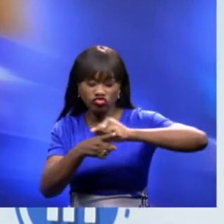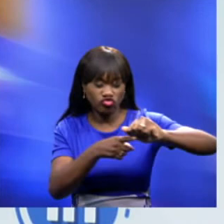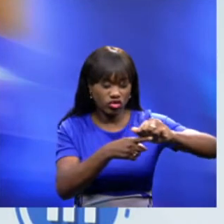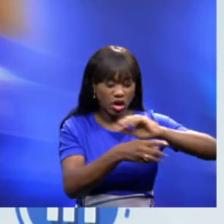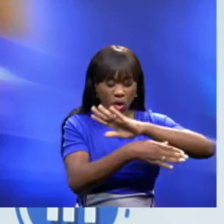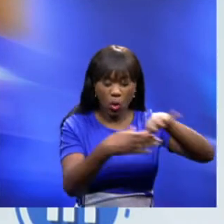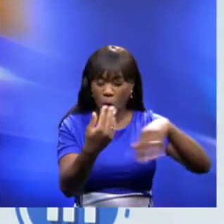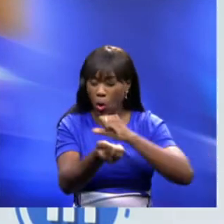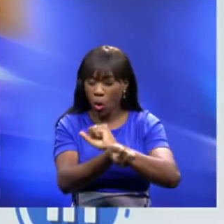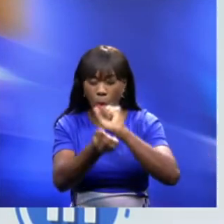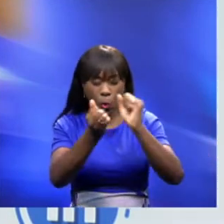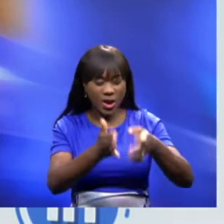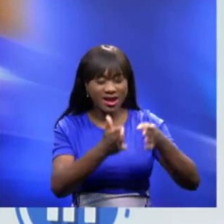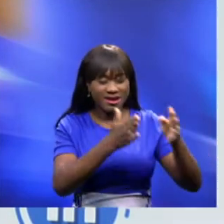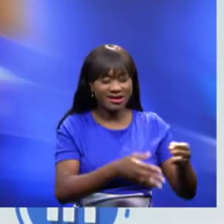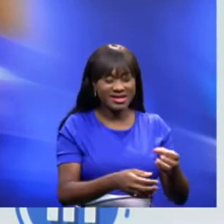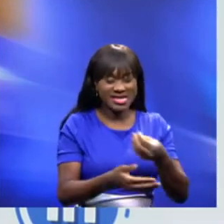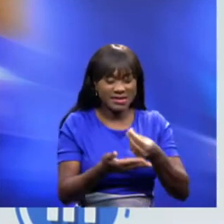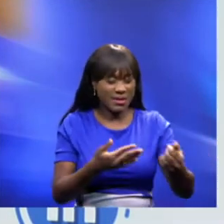big corporation.